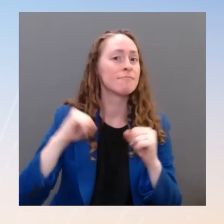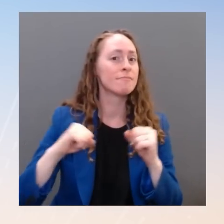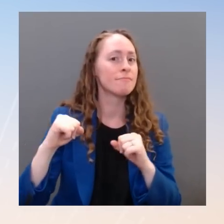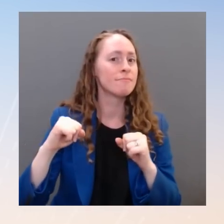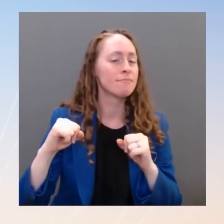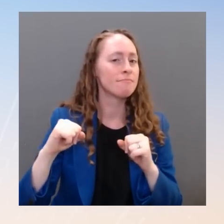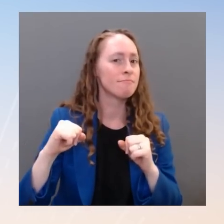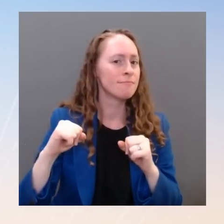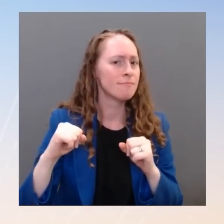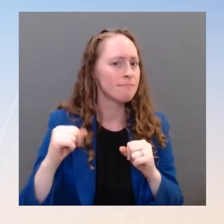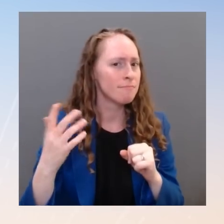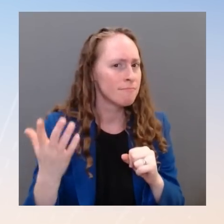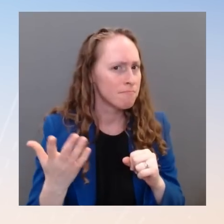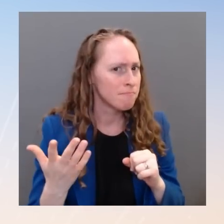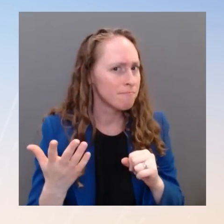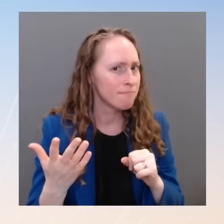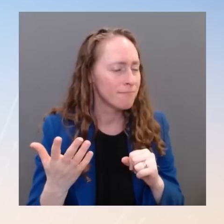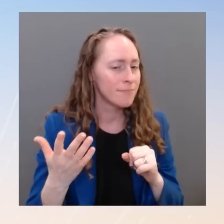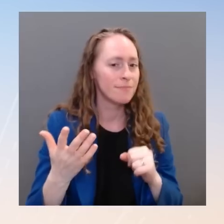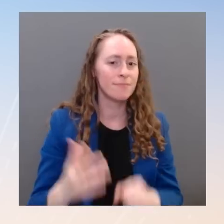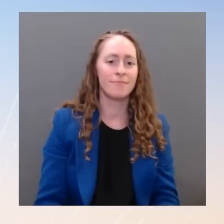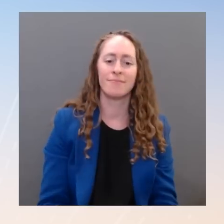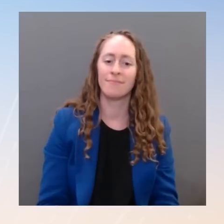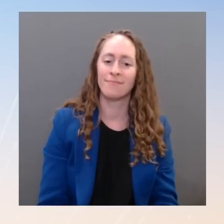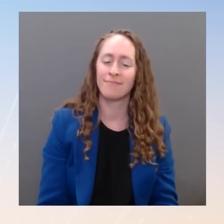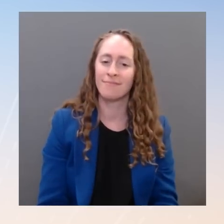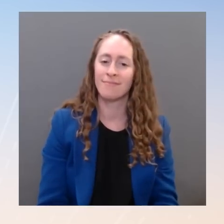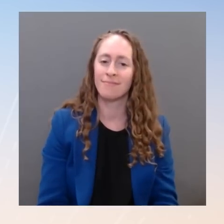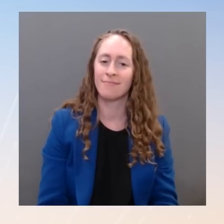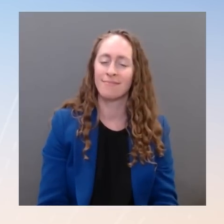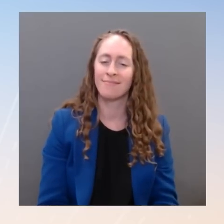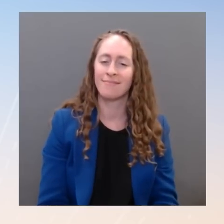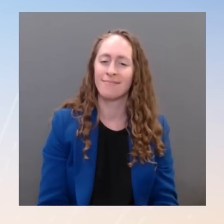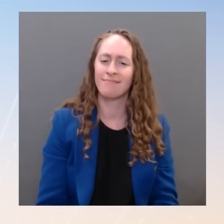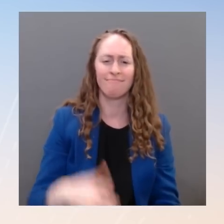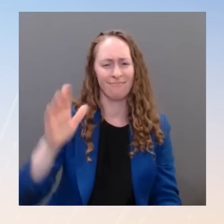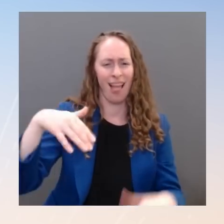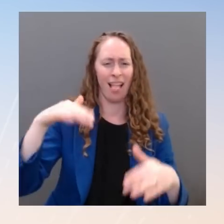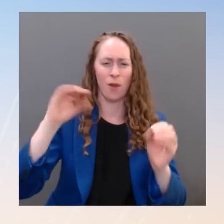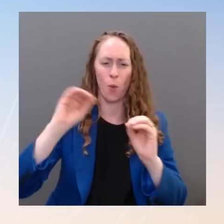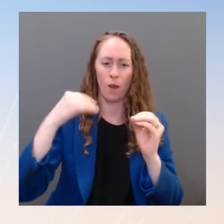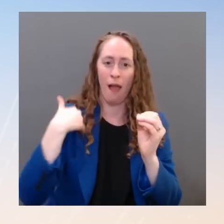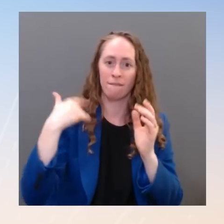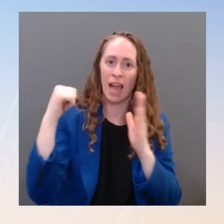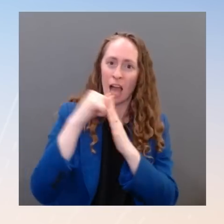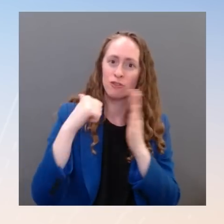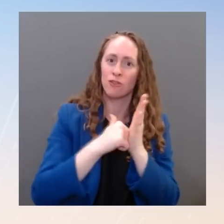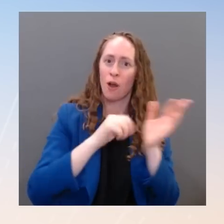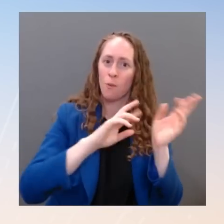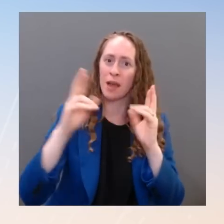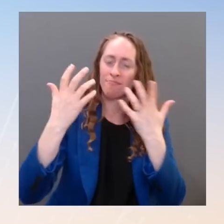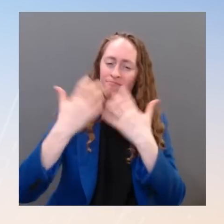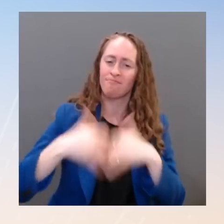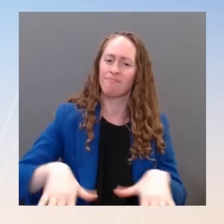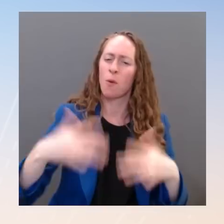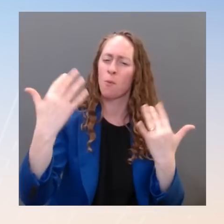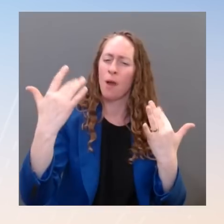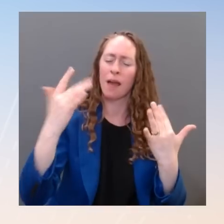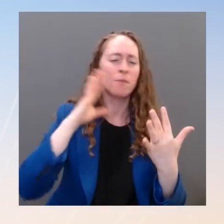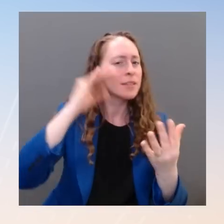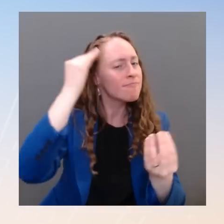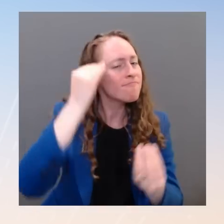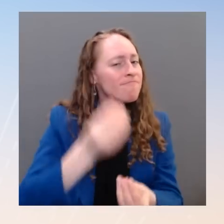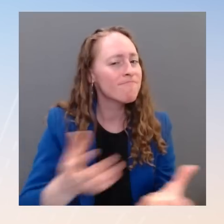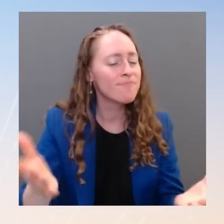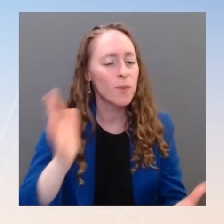previewing specifics of the trip and what it will entail. I'll do the last one, then I got to wrap it up. Thank you. Minnesota Department of